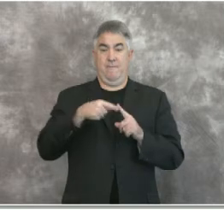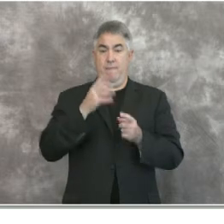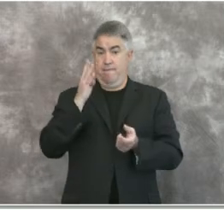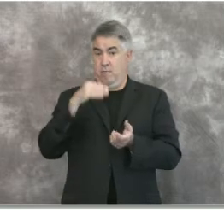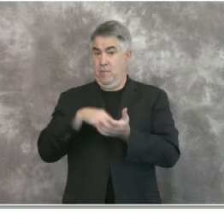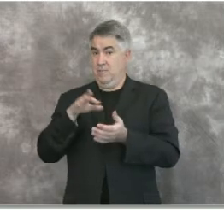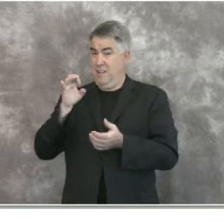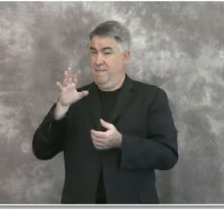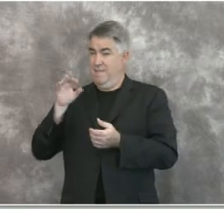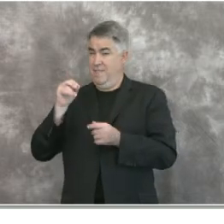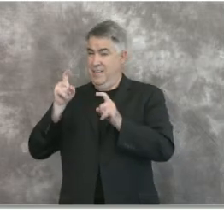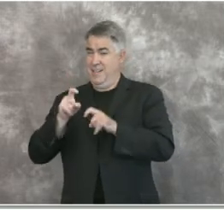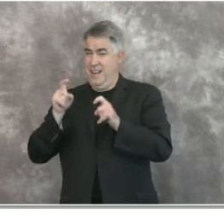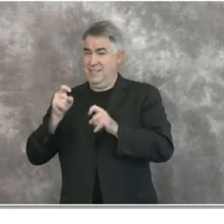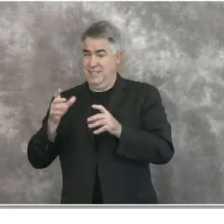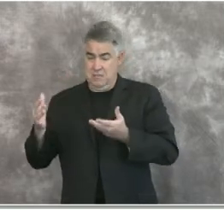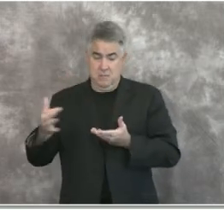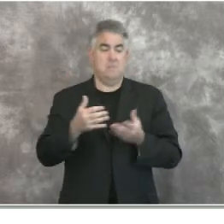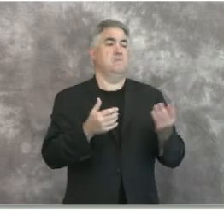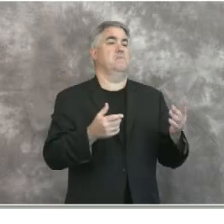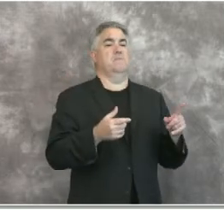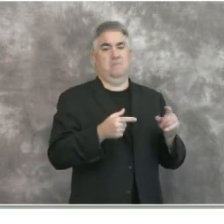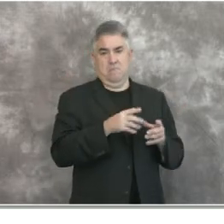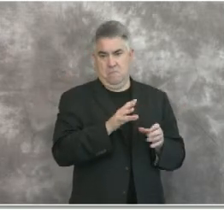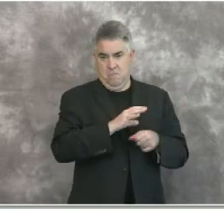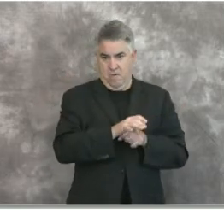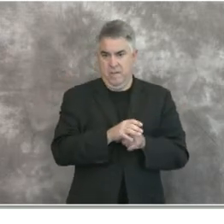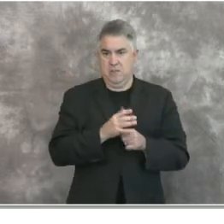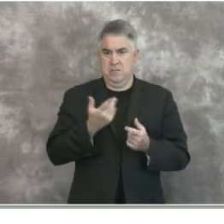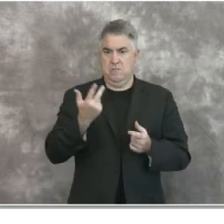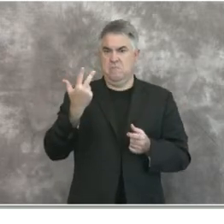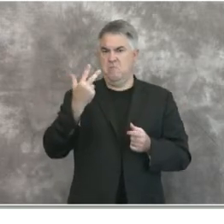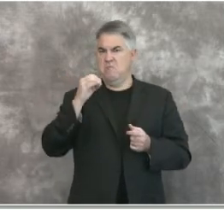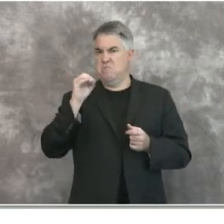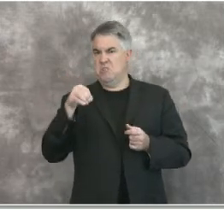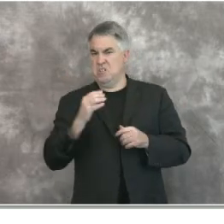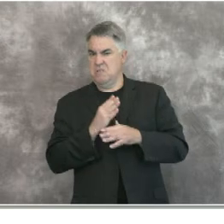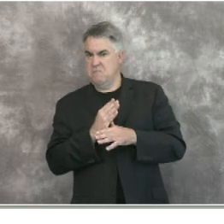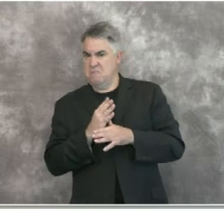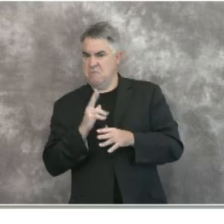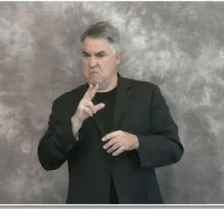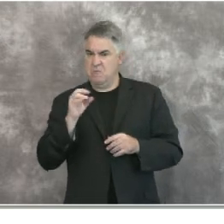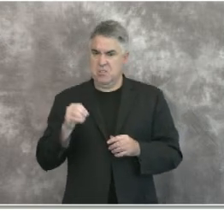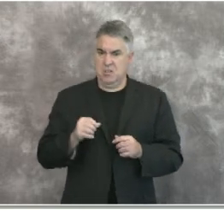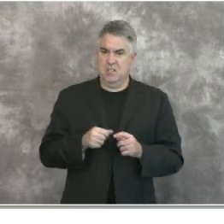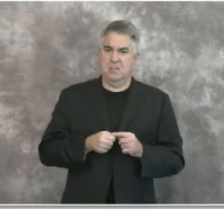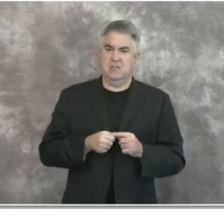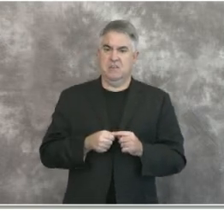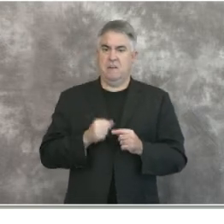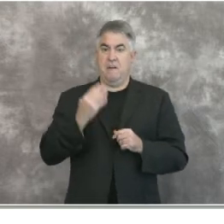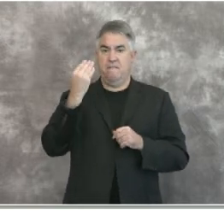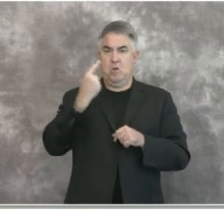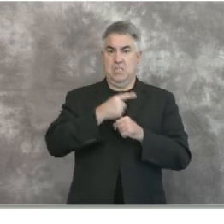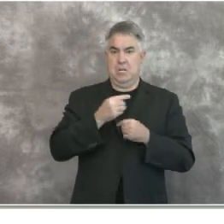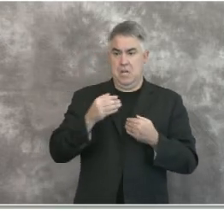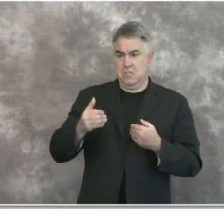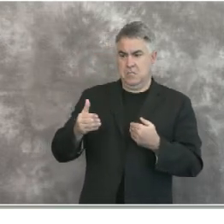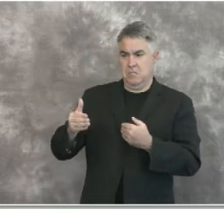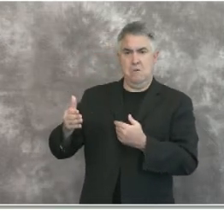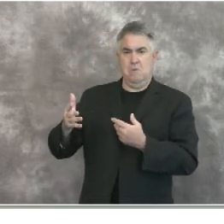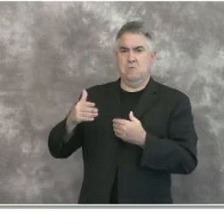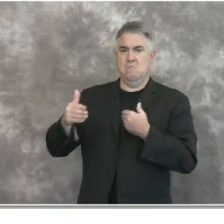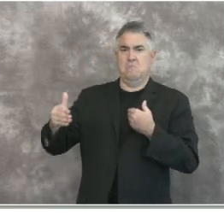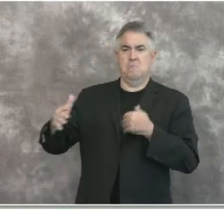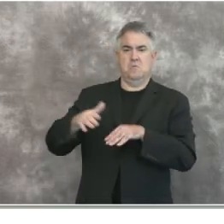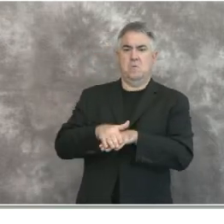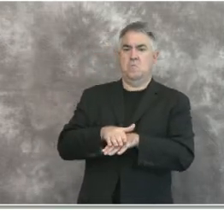tests for a 3% average, just barely de minimisly above our 14-day rolling average. Our 14-day rolling average